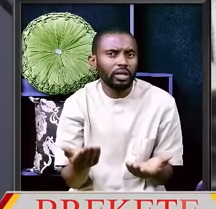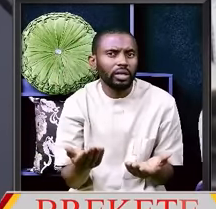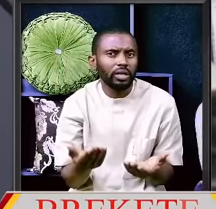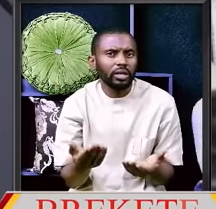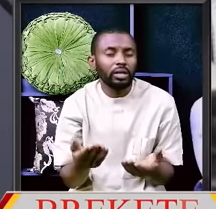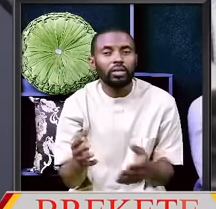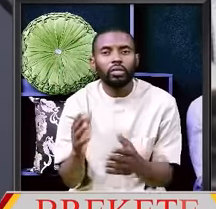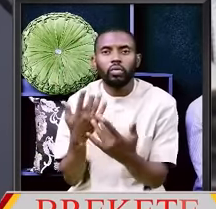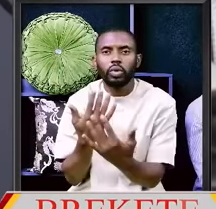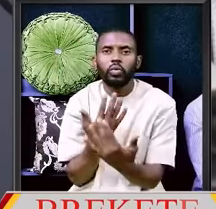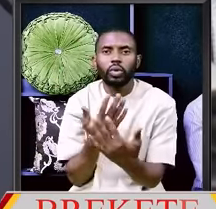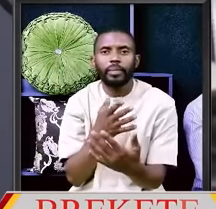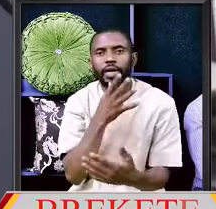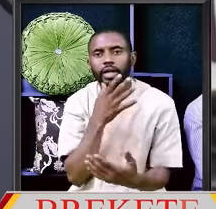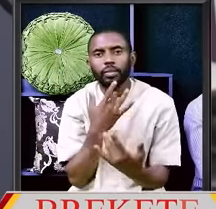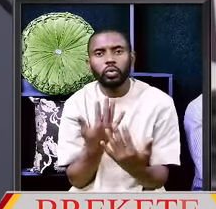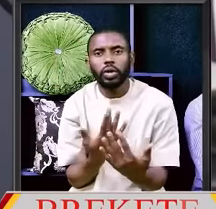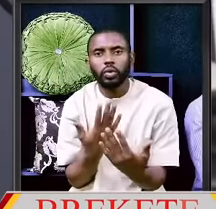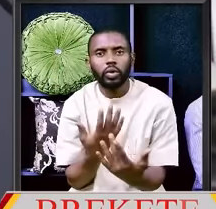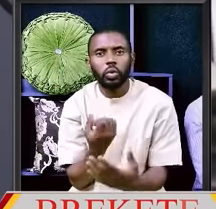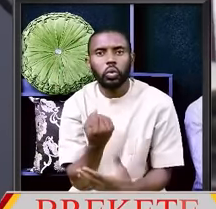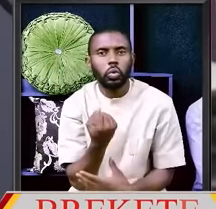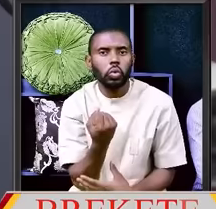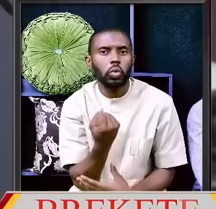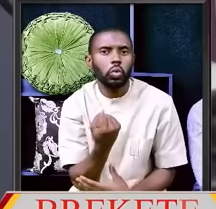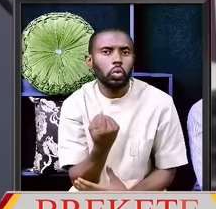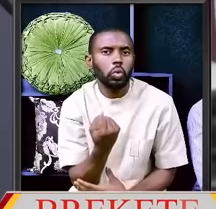of your husband. Madam, hold on, dear.